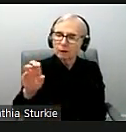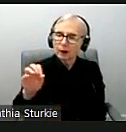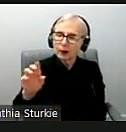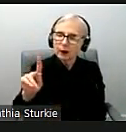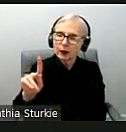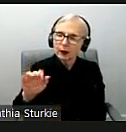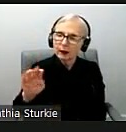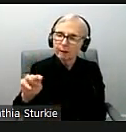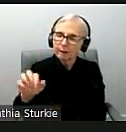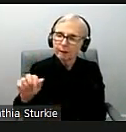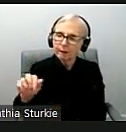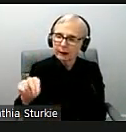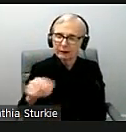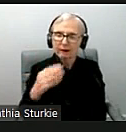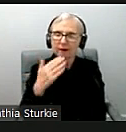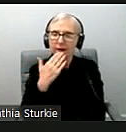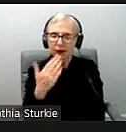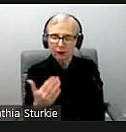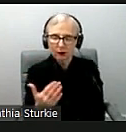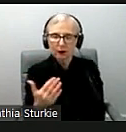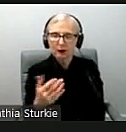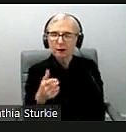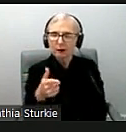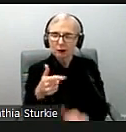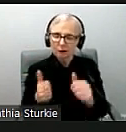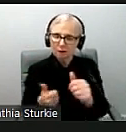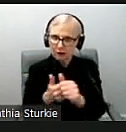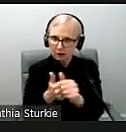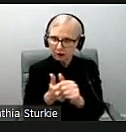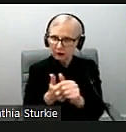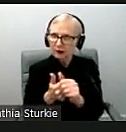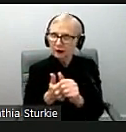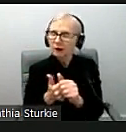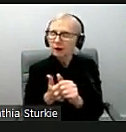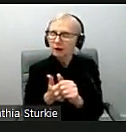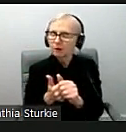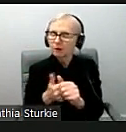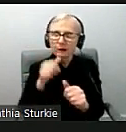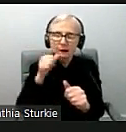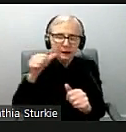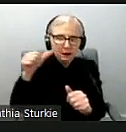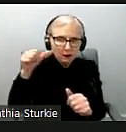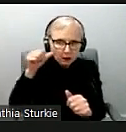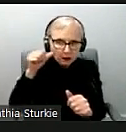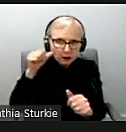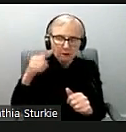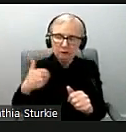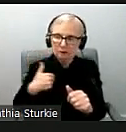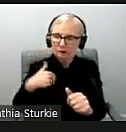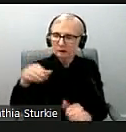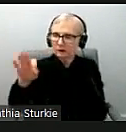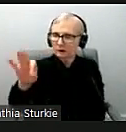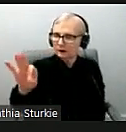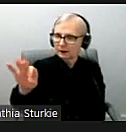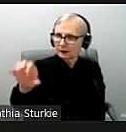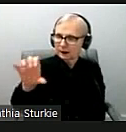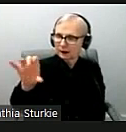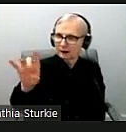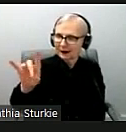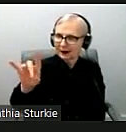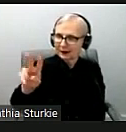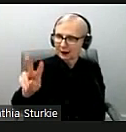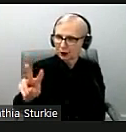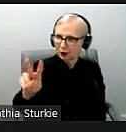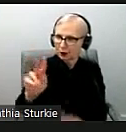Thank you, Dr. Herlihy. And just to follow up on that, yesterday we had 982